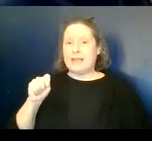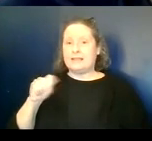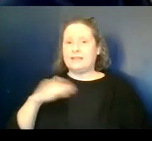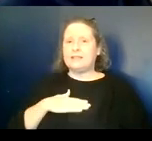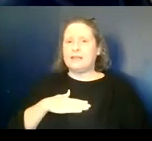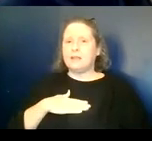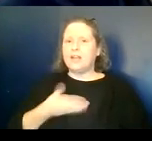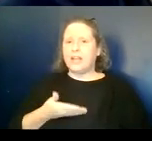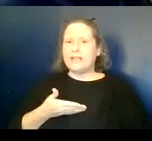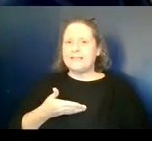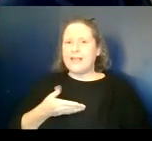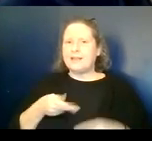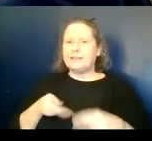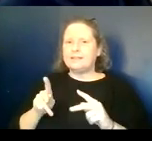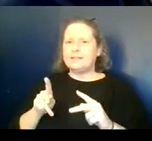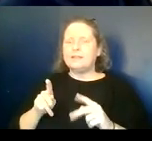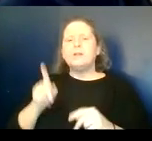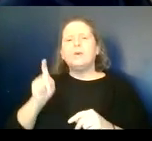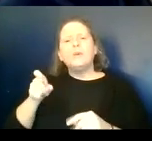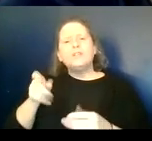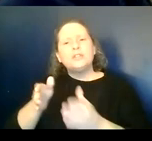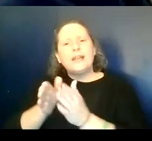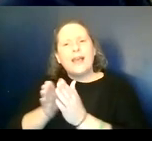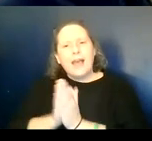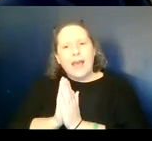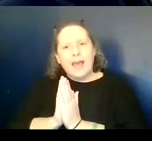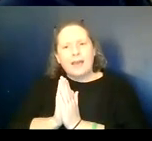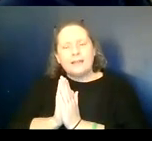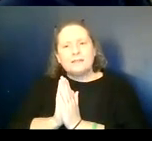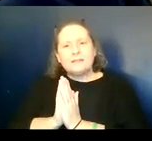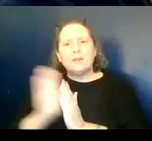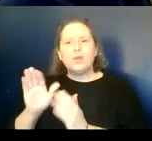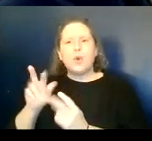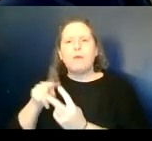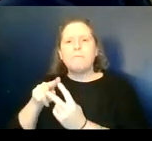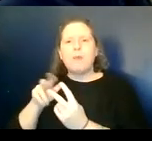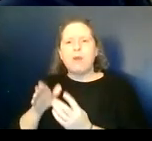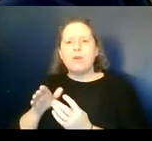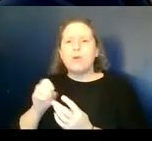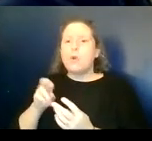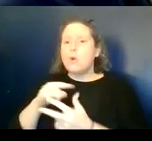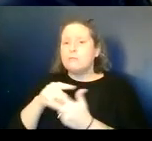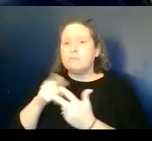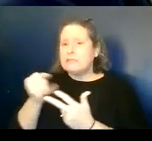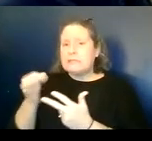you should ask your partner or partners